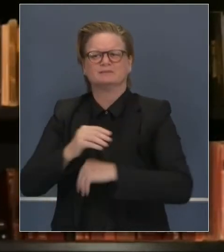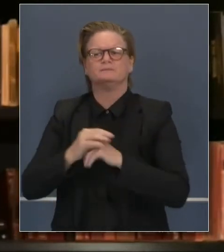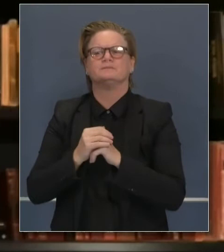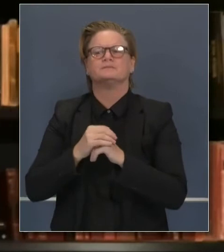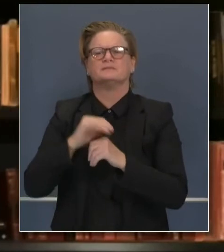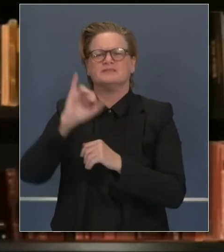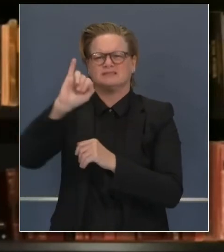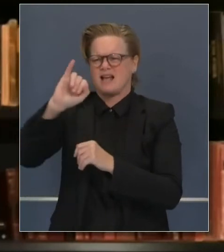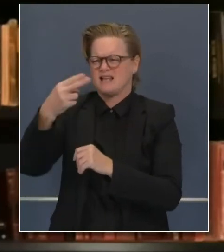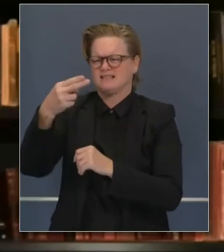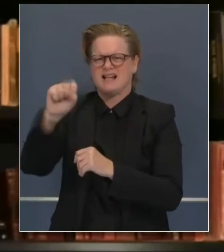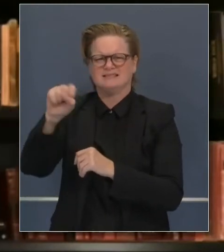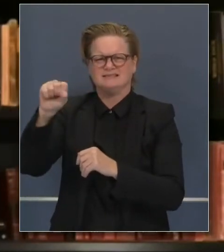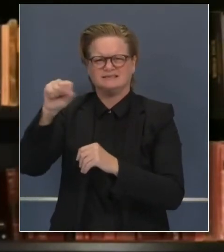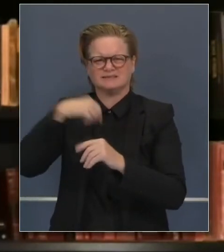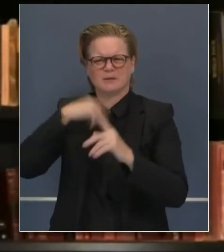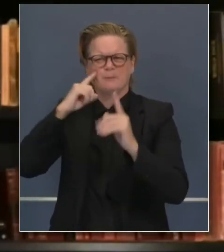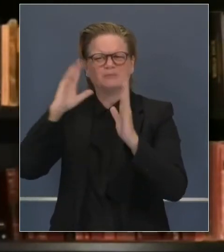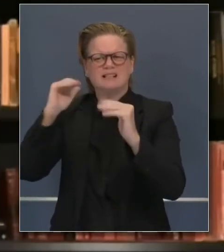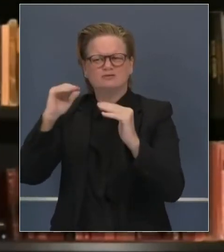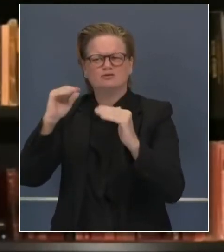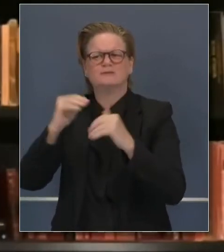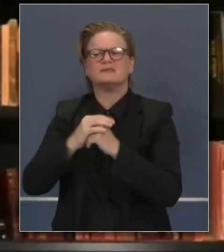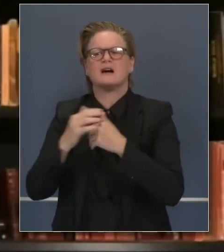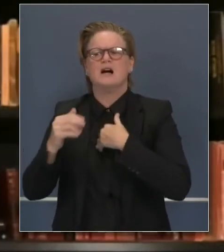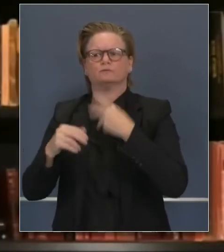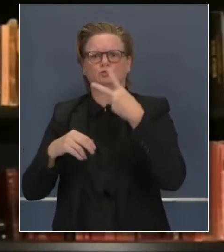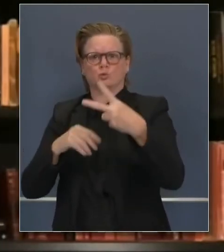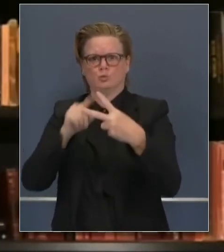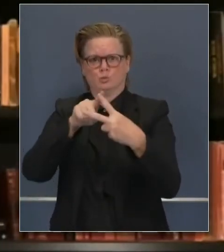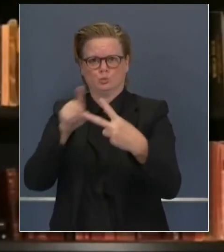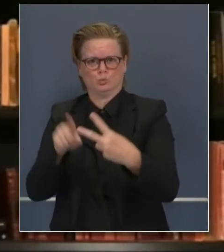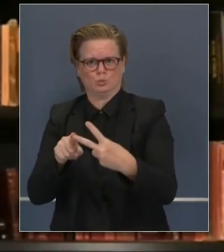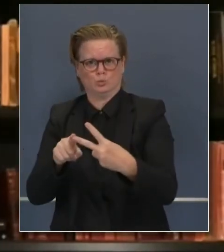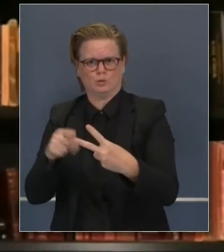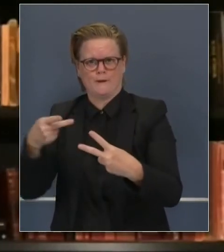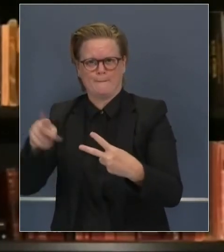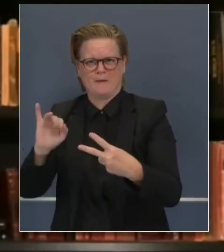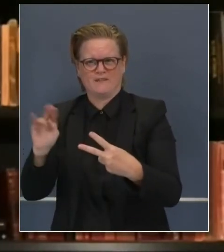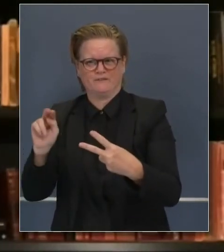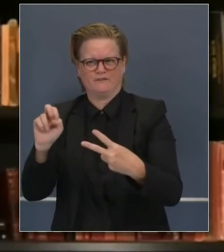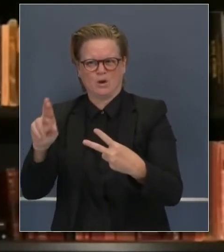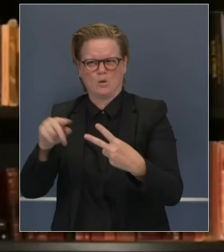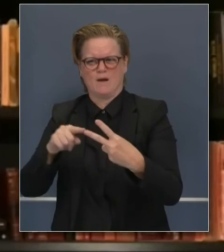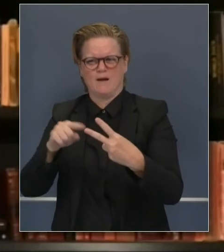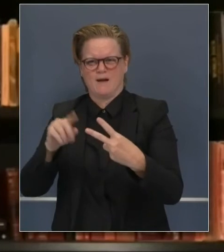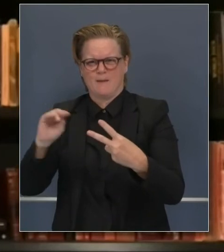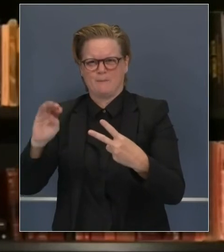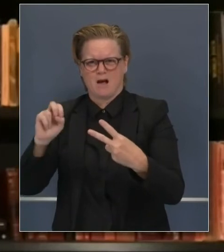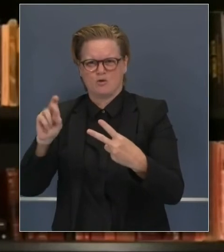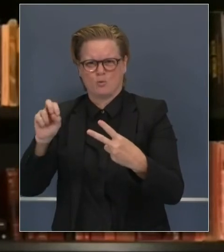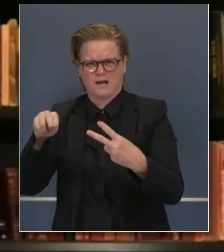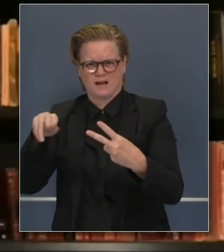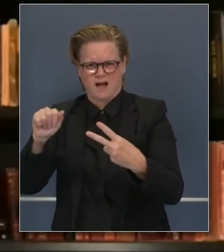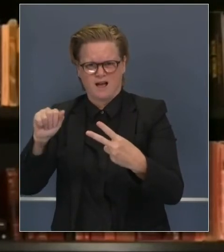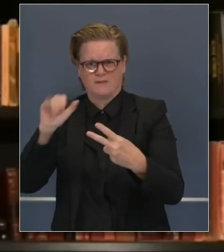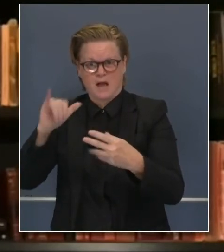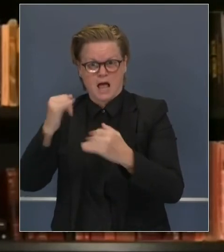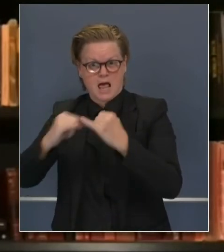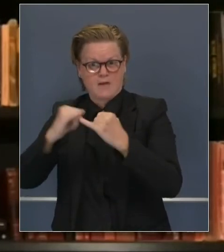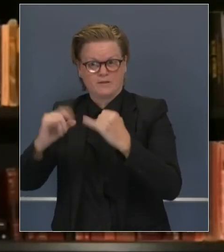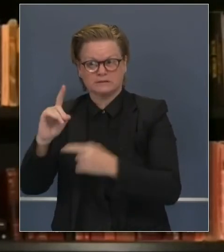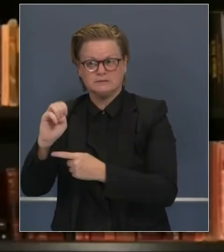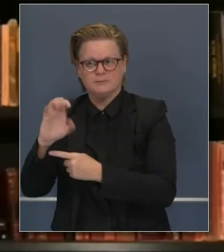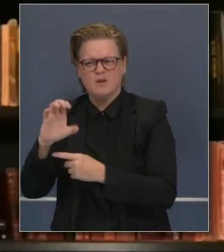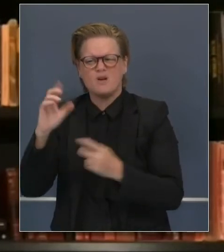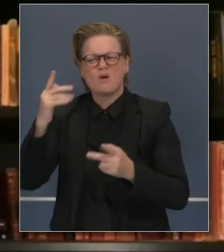COVID vaccines will be ready for distribution by the end of December. So then why is California only getting 327,000